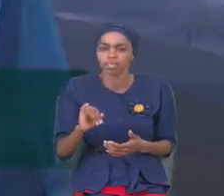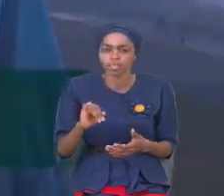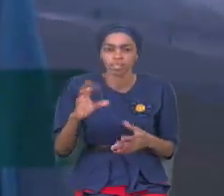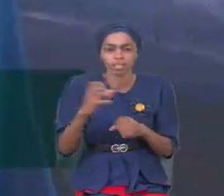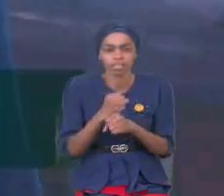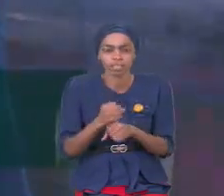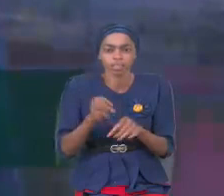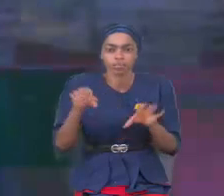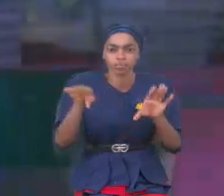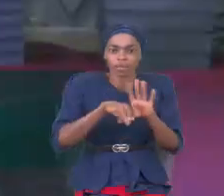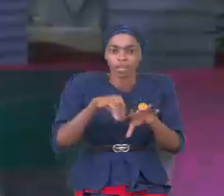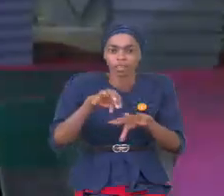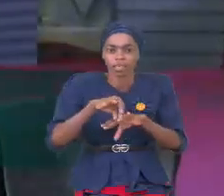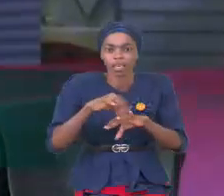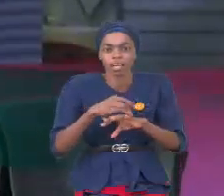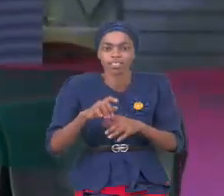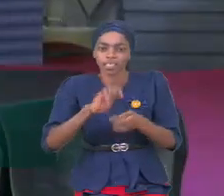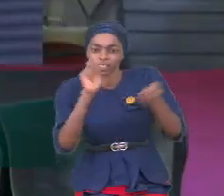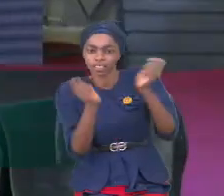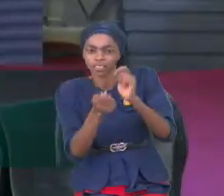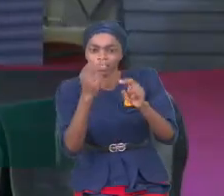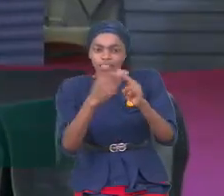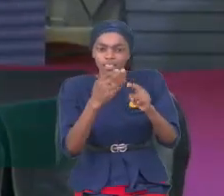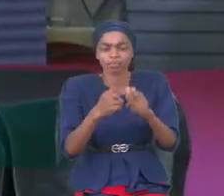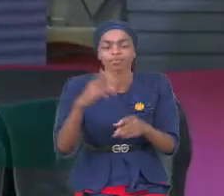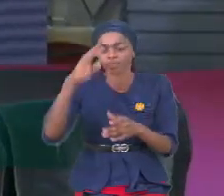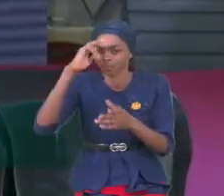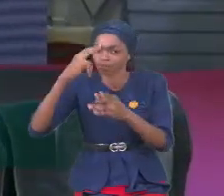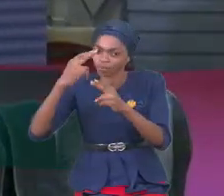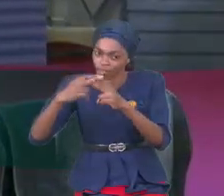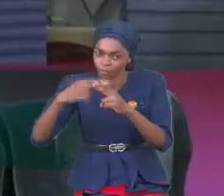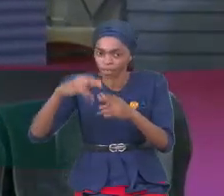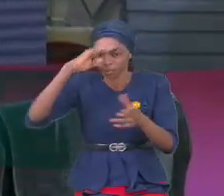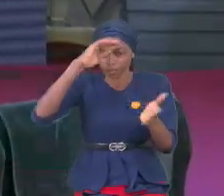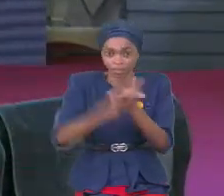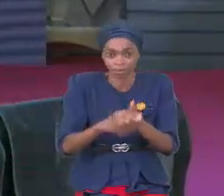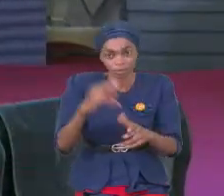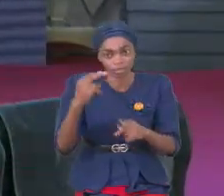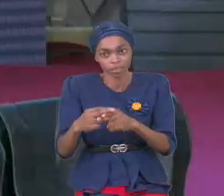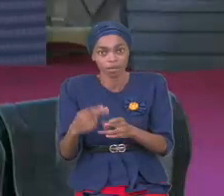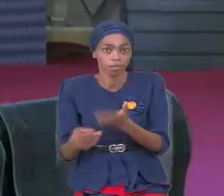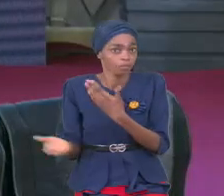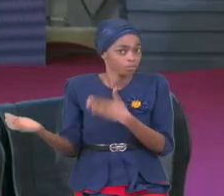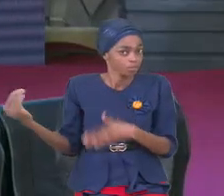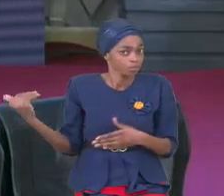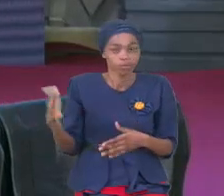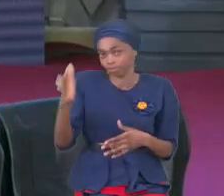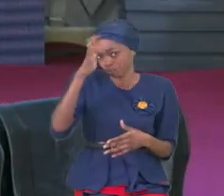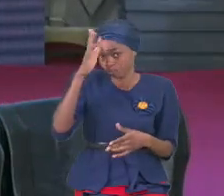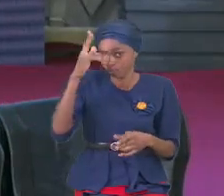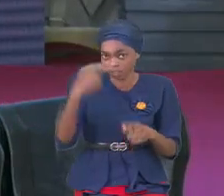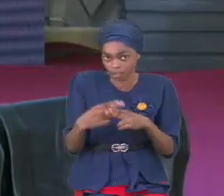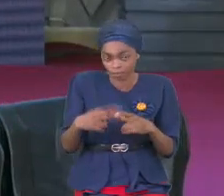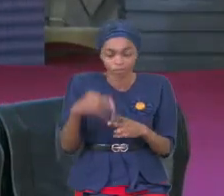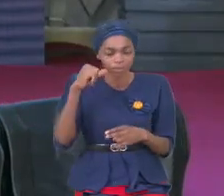And you know the name, the present name, the current name, but you try to recall the name she